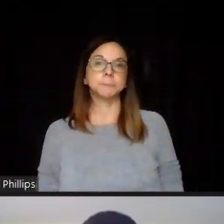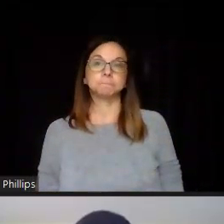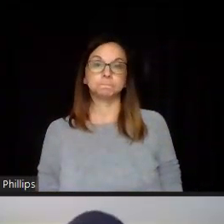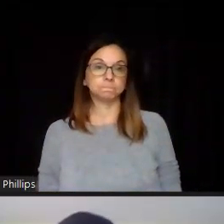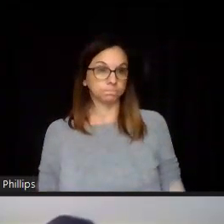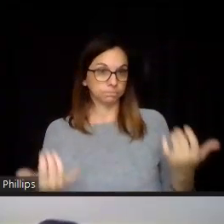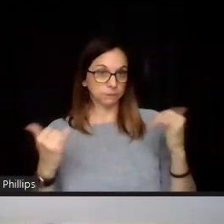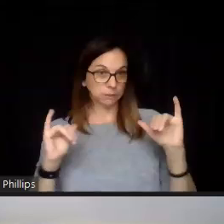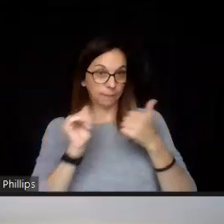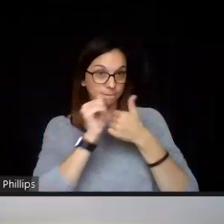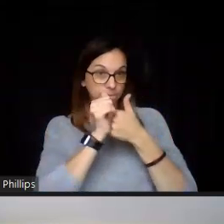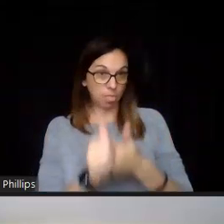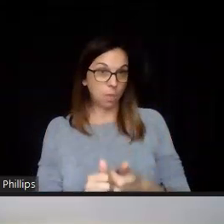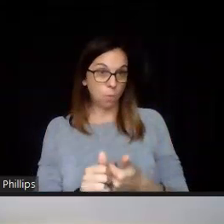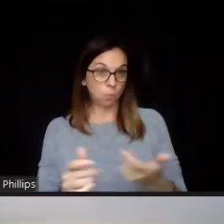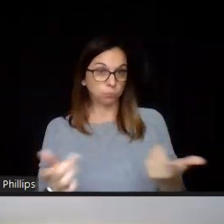Everybody still with me?